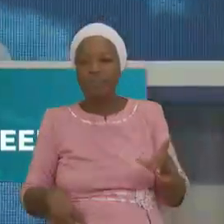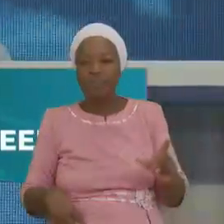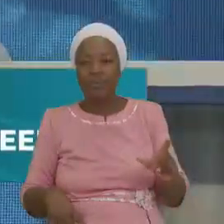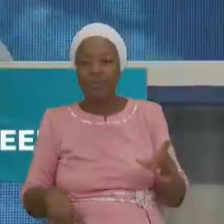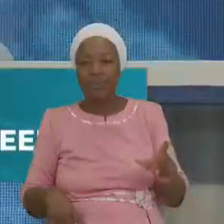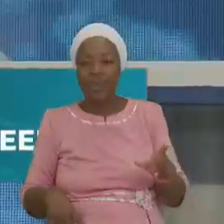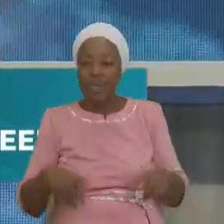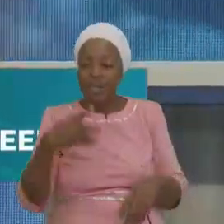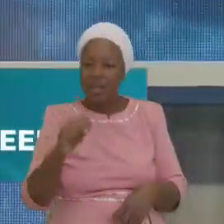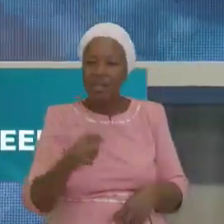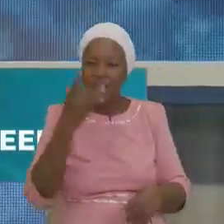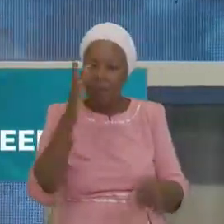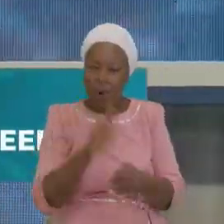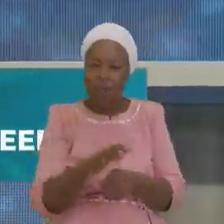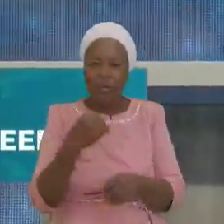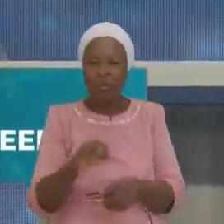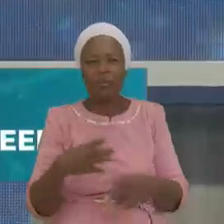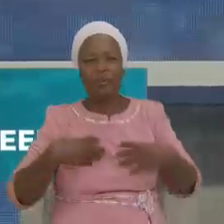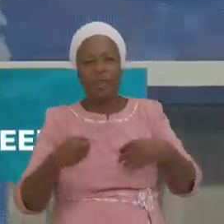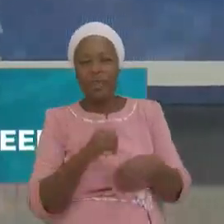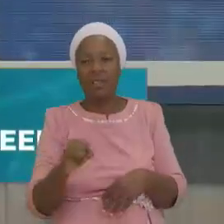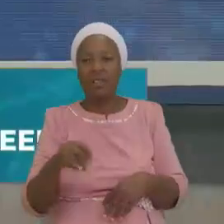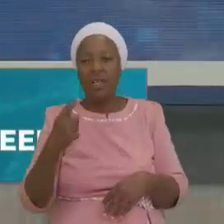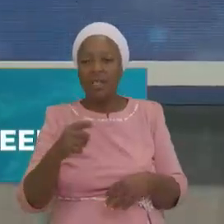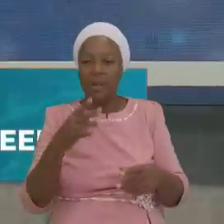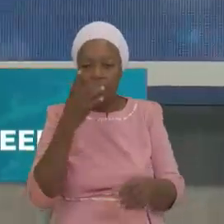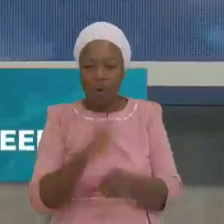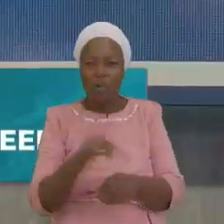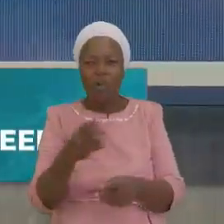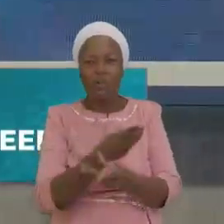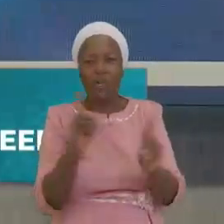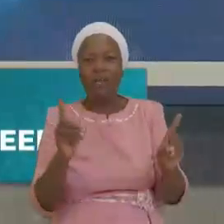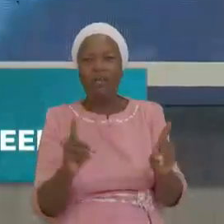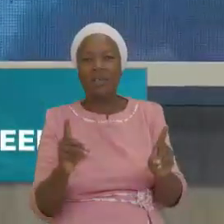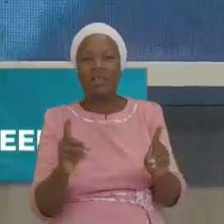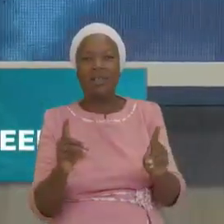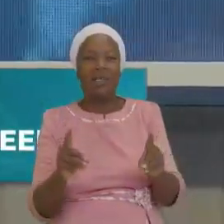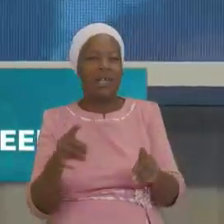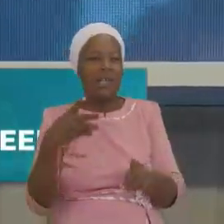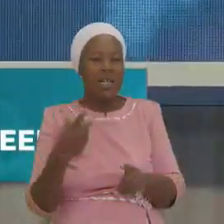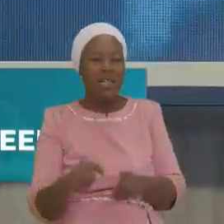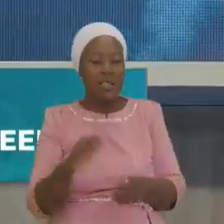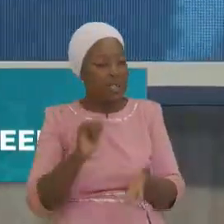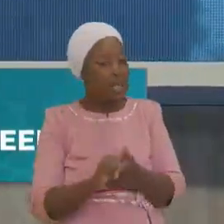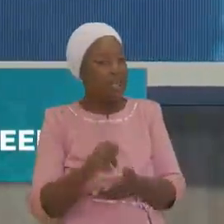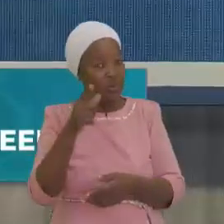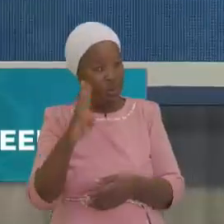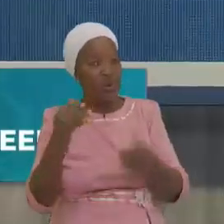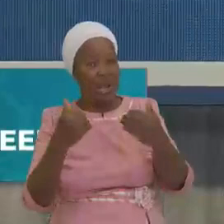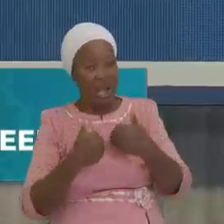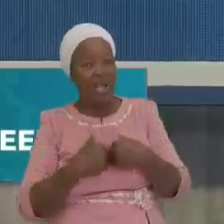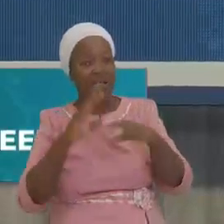the promise of healing, the promise of deliverance that God has